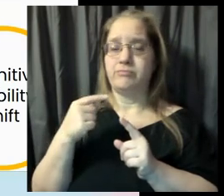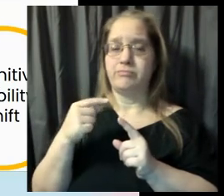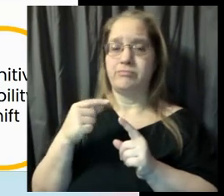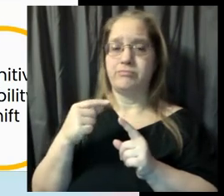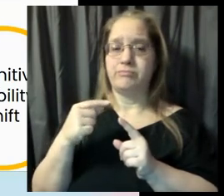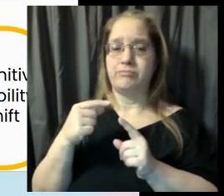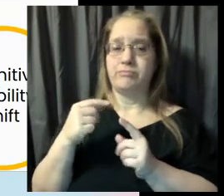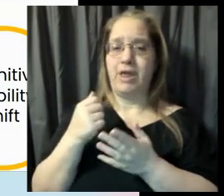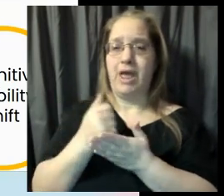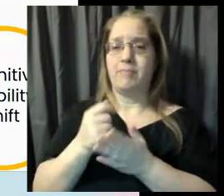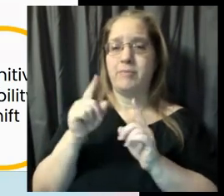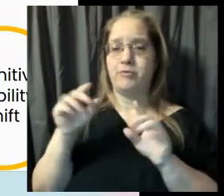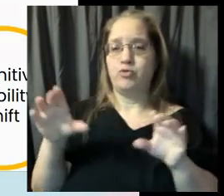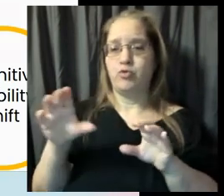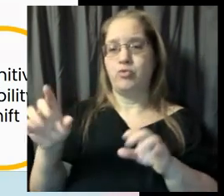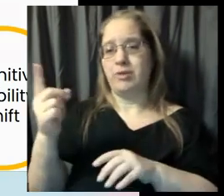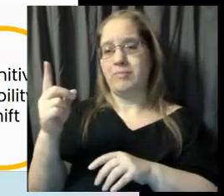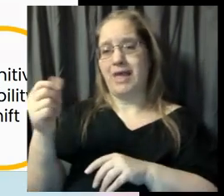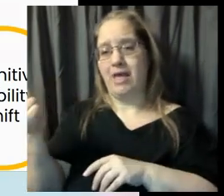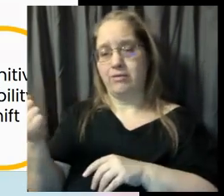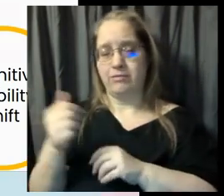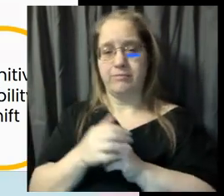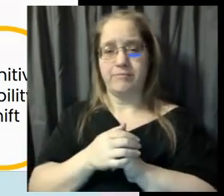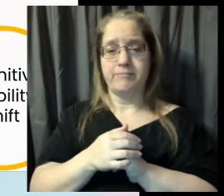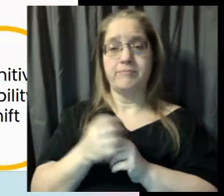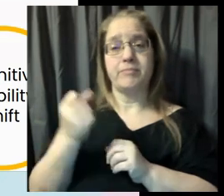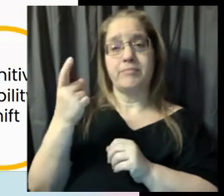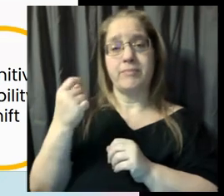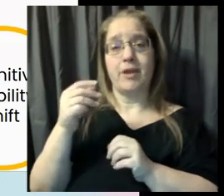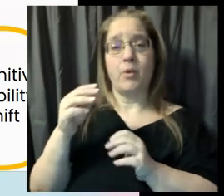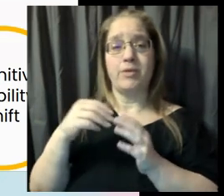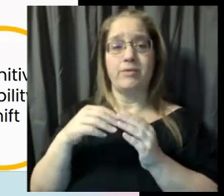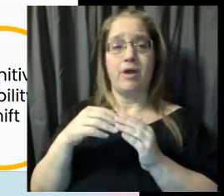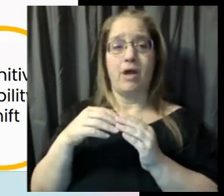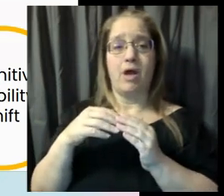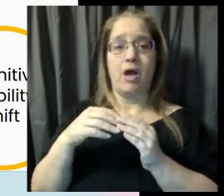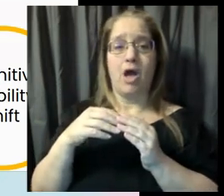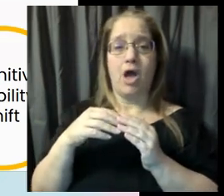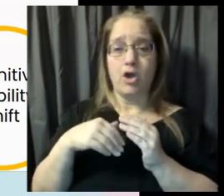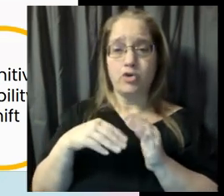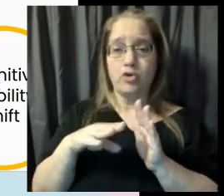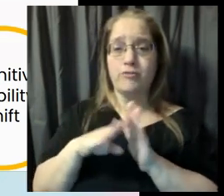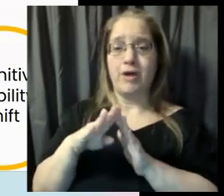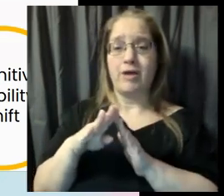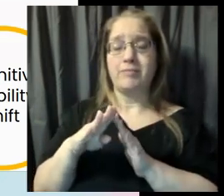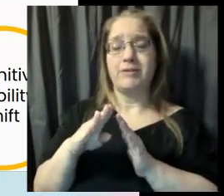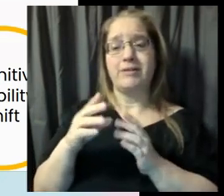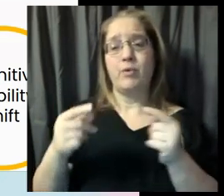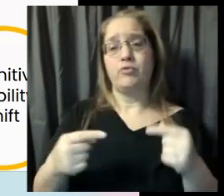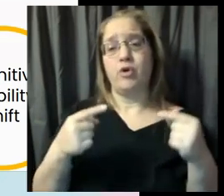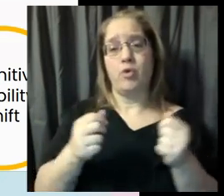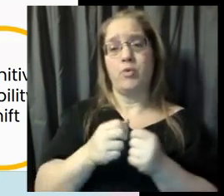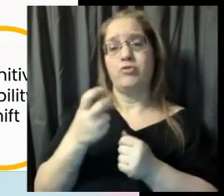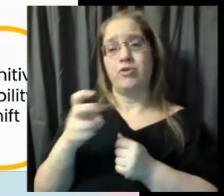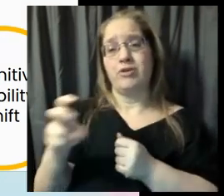is undeveloped, children will struggle with transitions, or they might become easily upset when things don't go